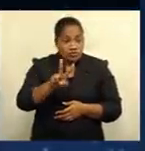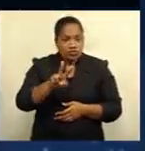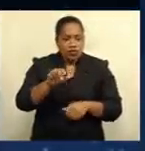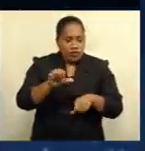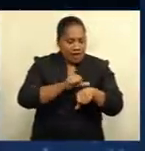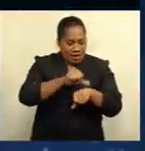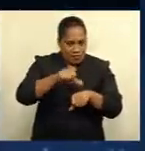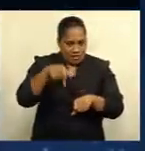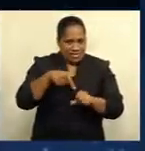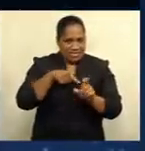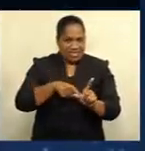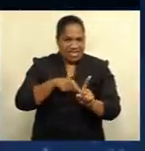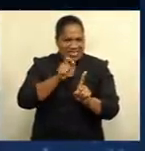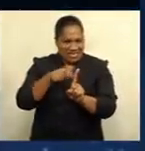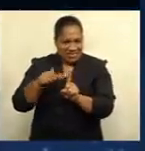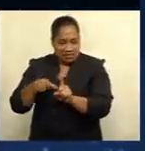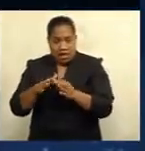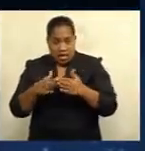year. There are now